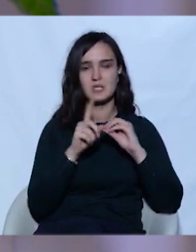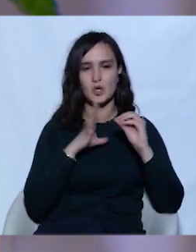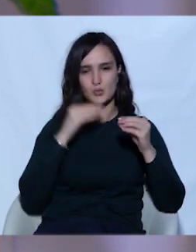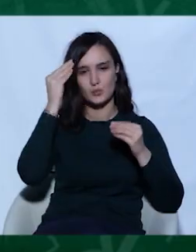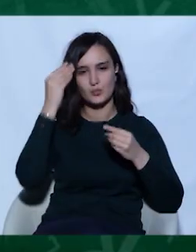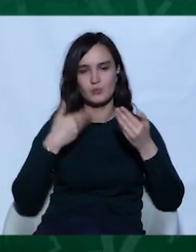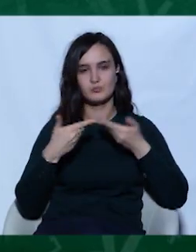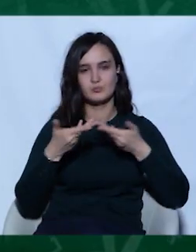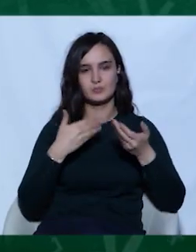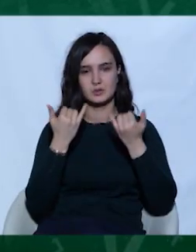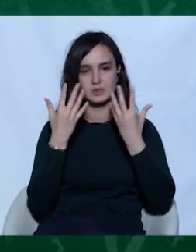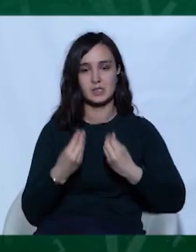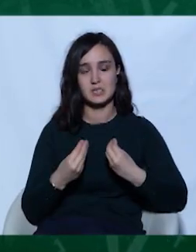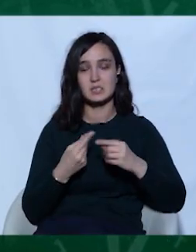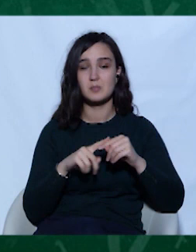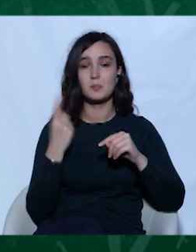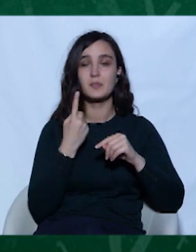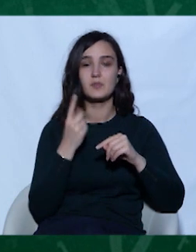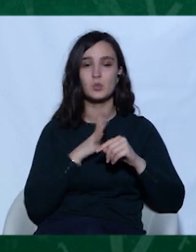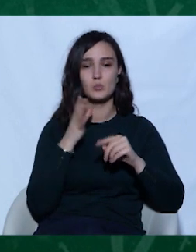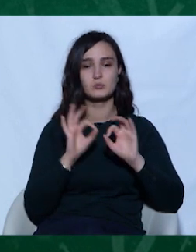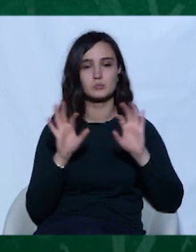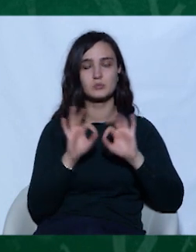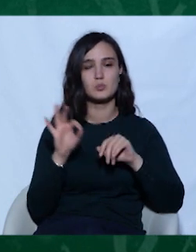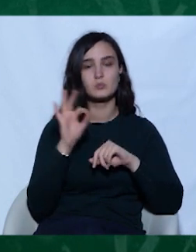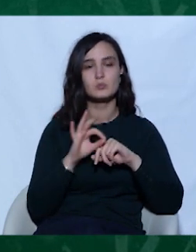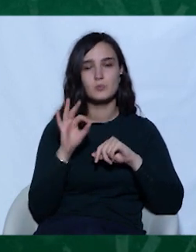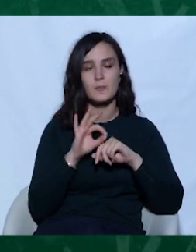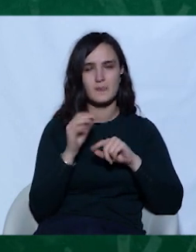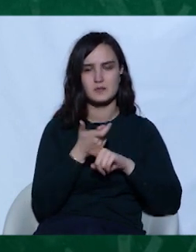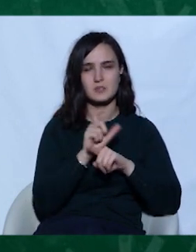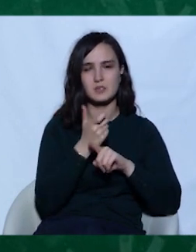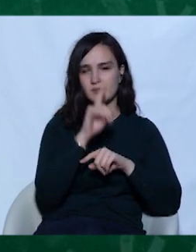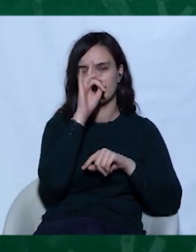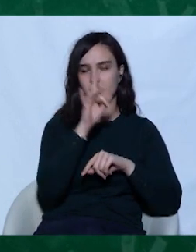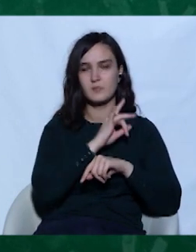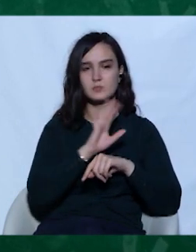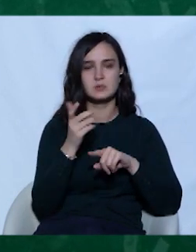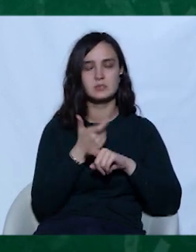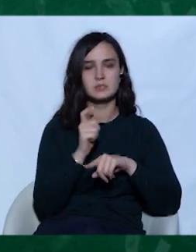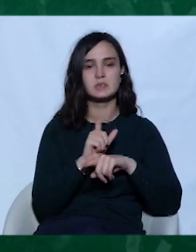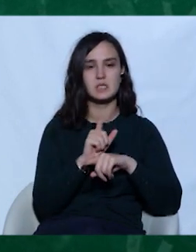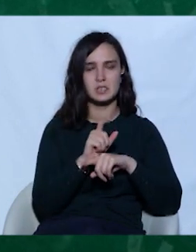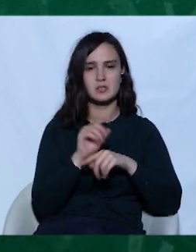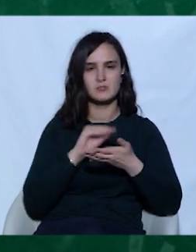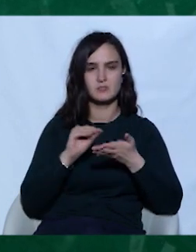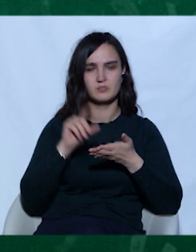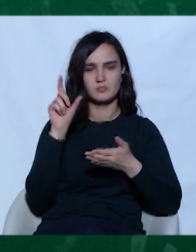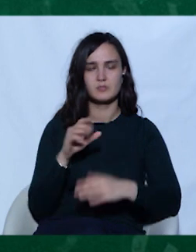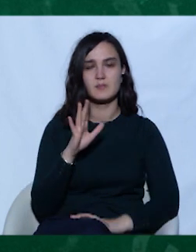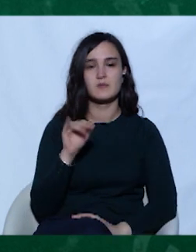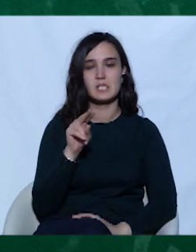more. Matchmaking, to introduce, to meddle, to misunderstand,